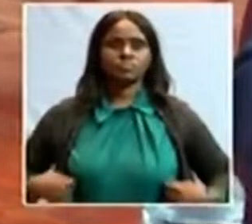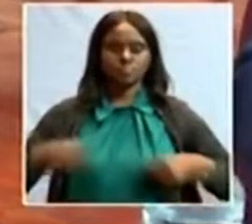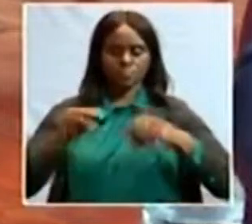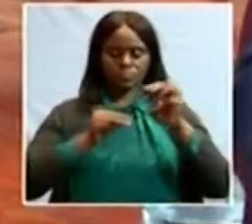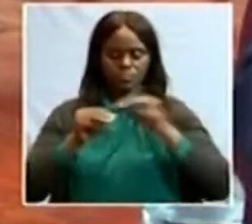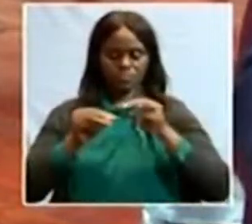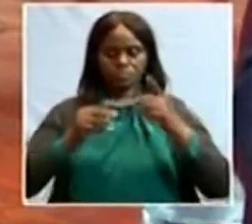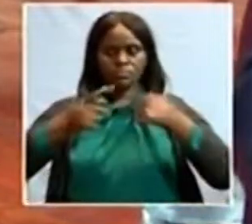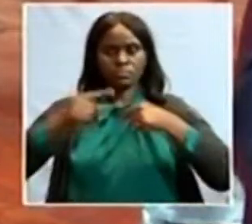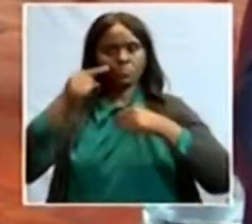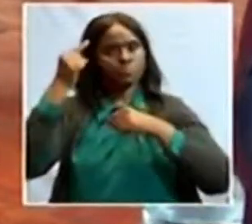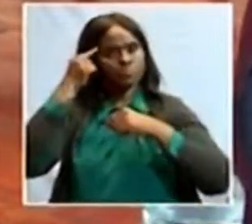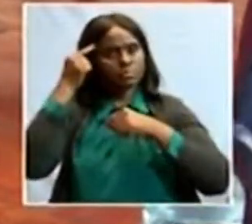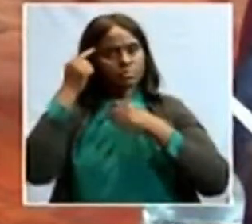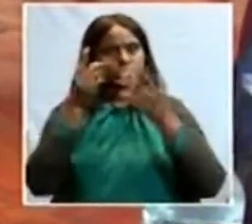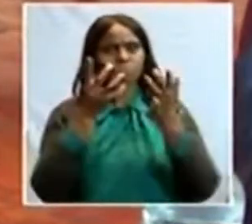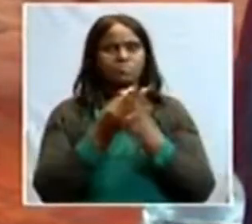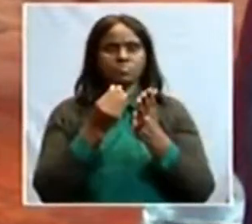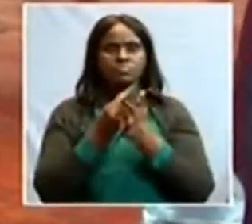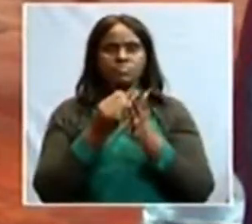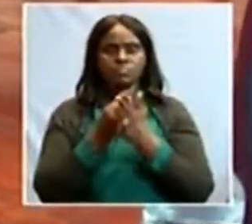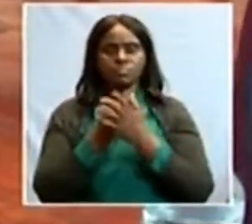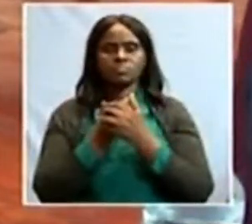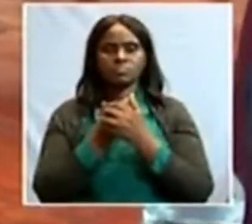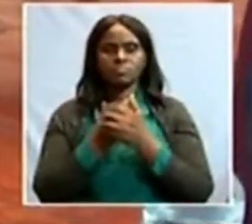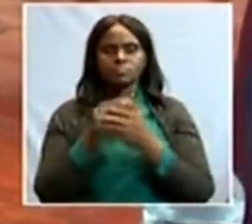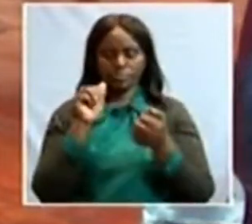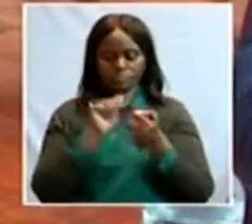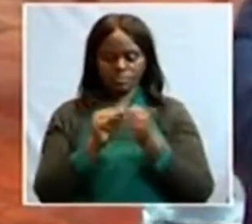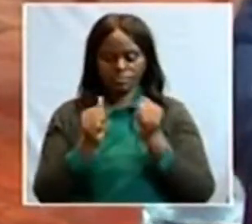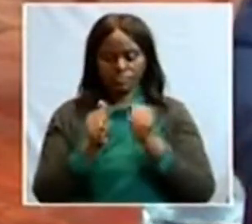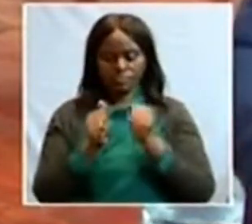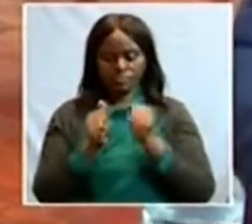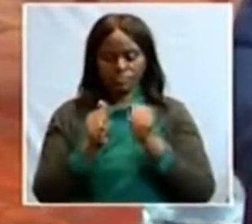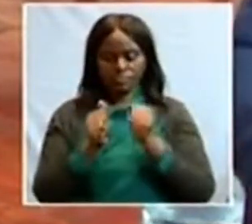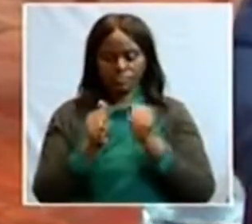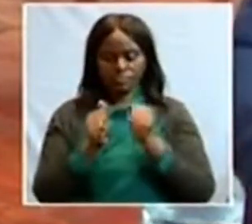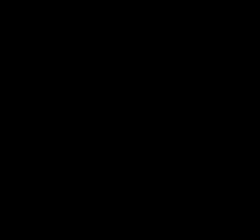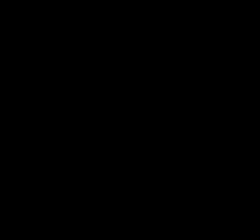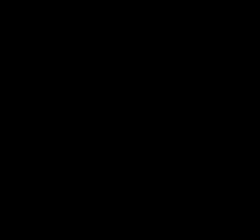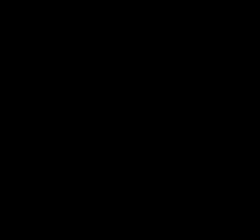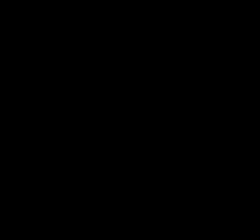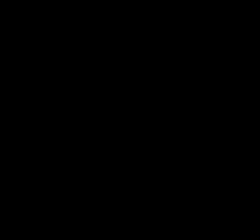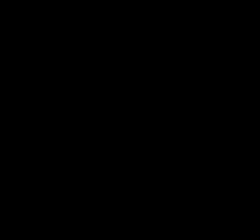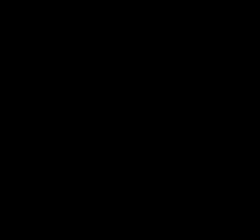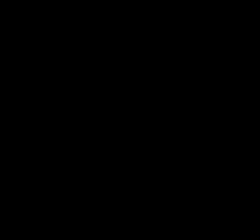Management of Local Government Equalization Fund. Query Chair, this